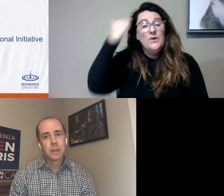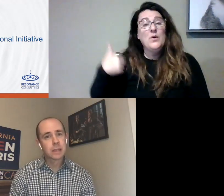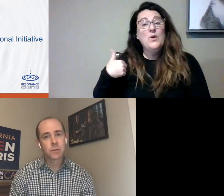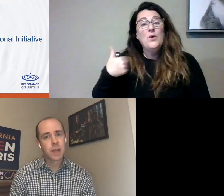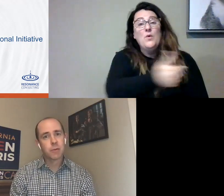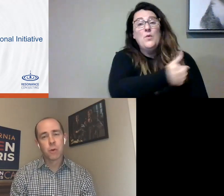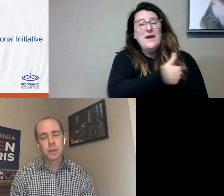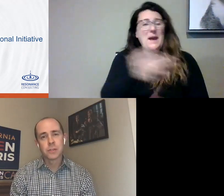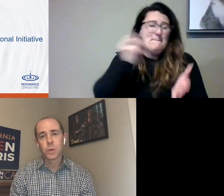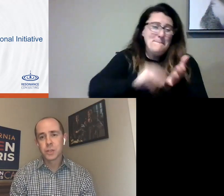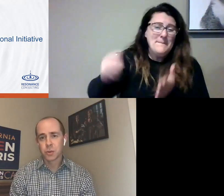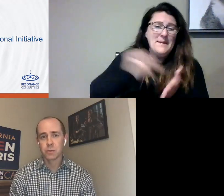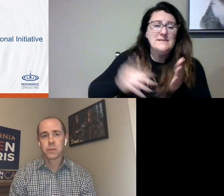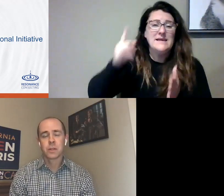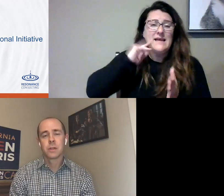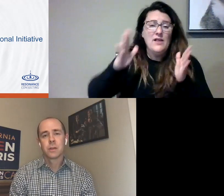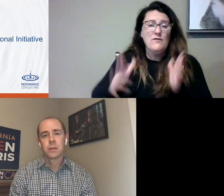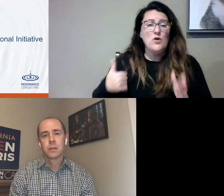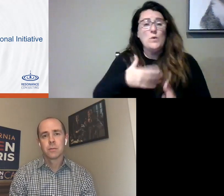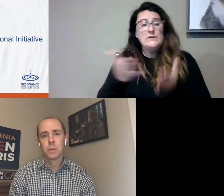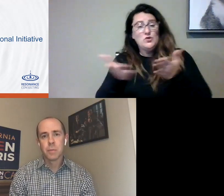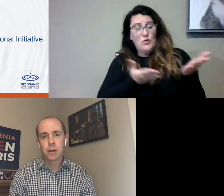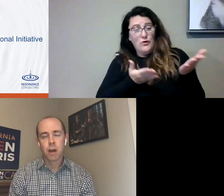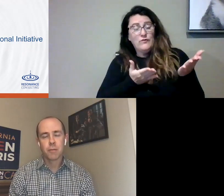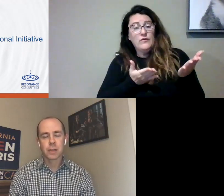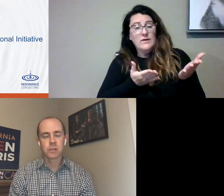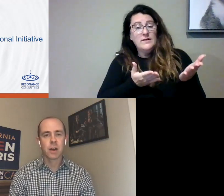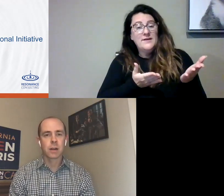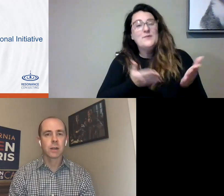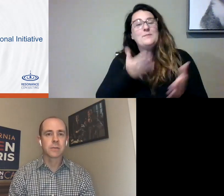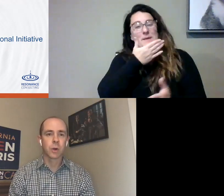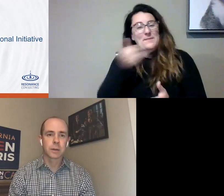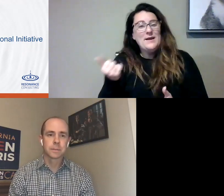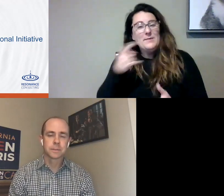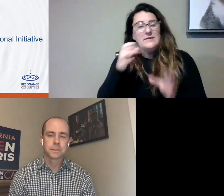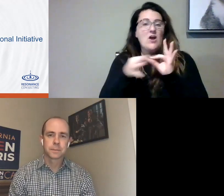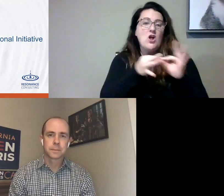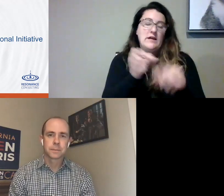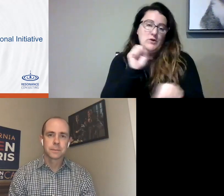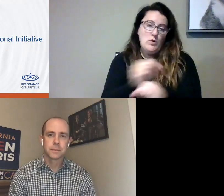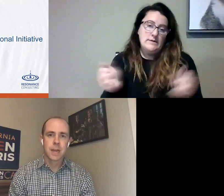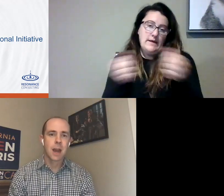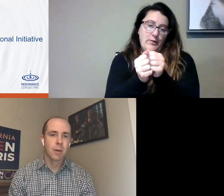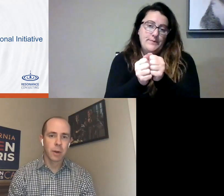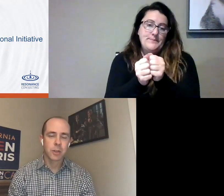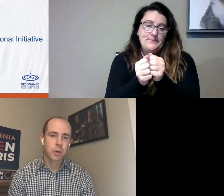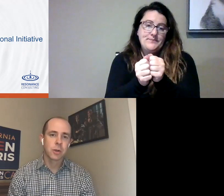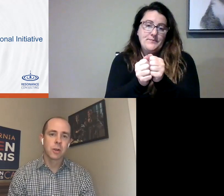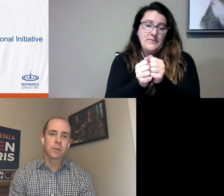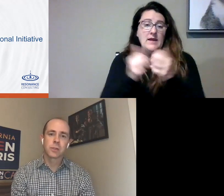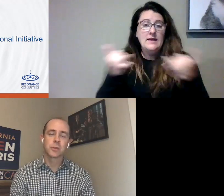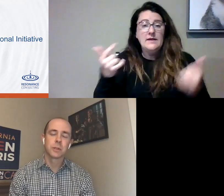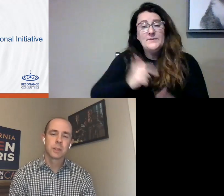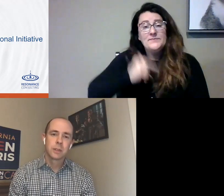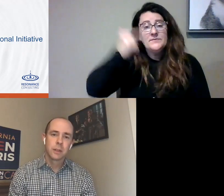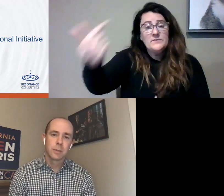and the millions of Californians we serve will be better off because of our collective work. And now I want to turn it